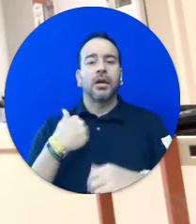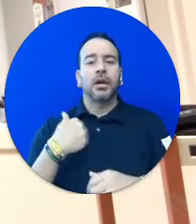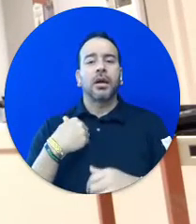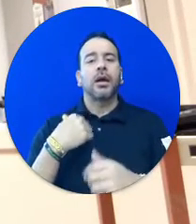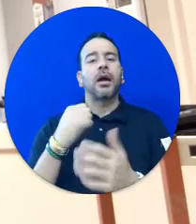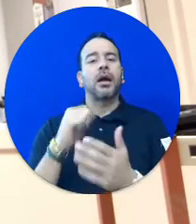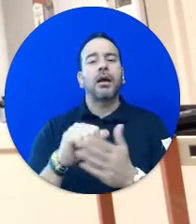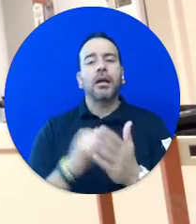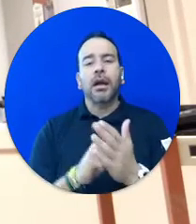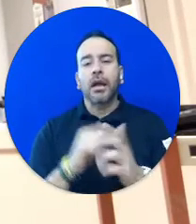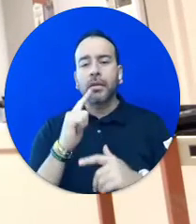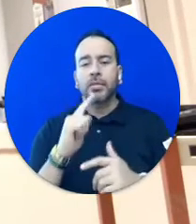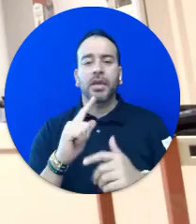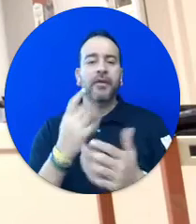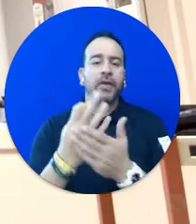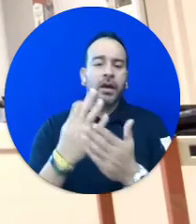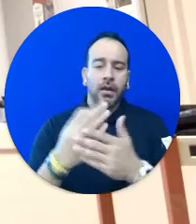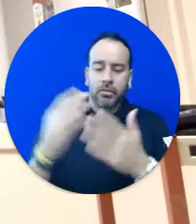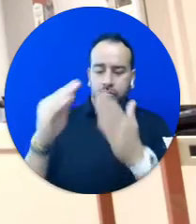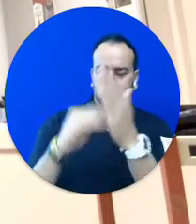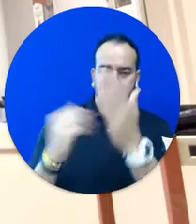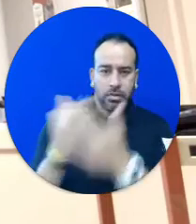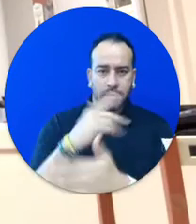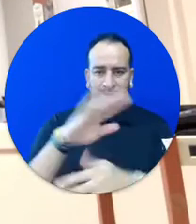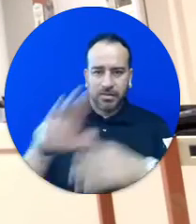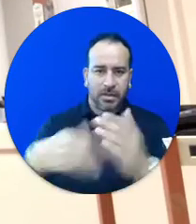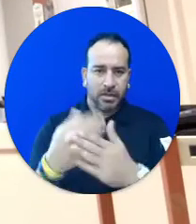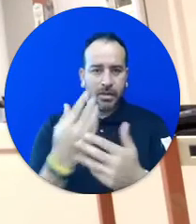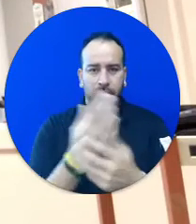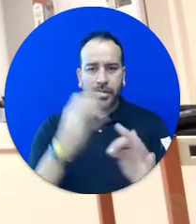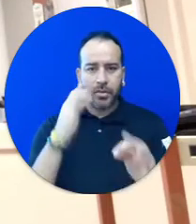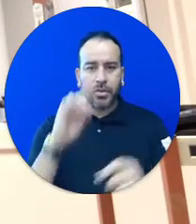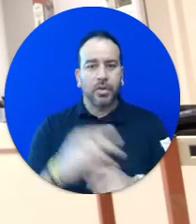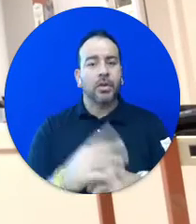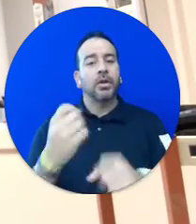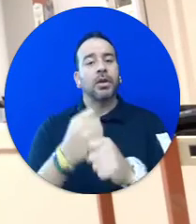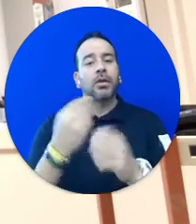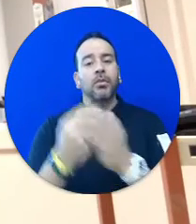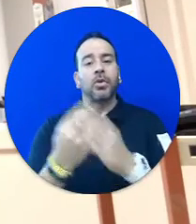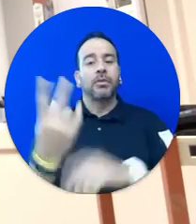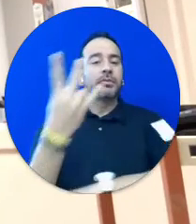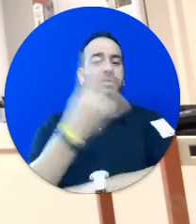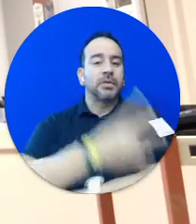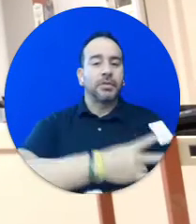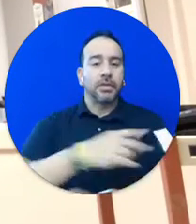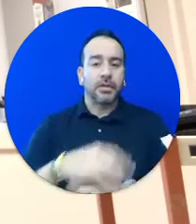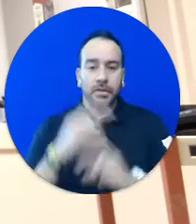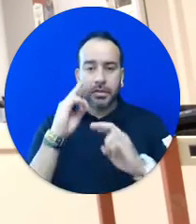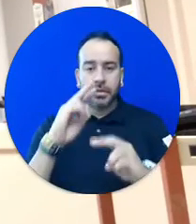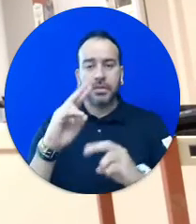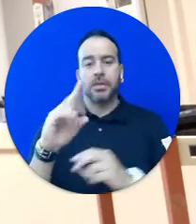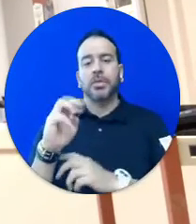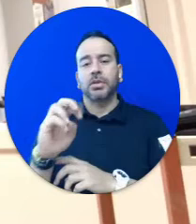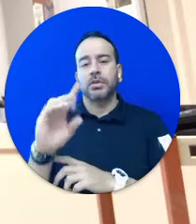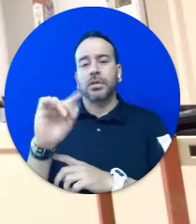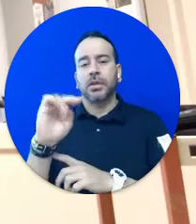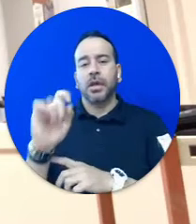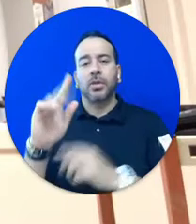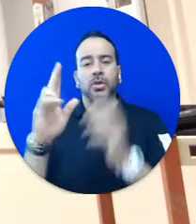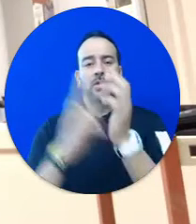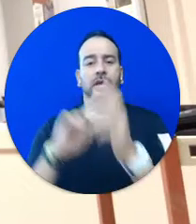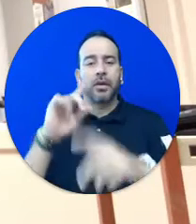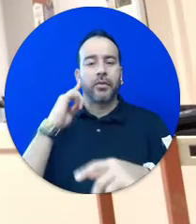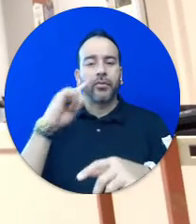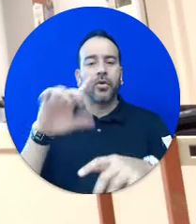of Finance complete everything for you for free. You can get your refund in 7 days. See Mr. Daniel to sign up for an